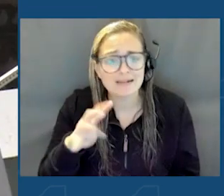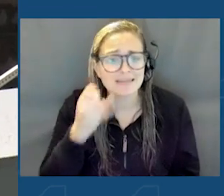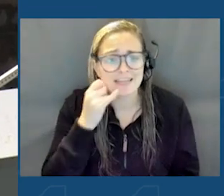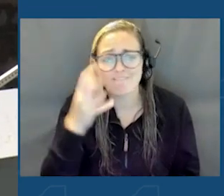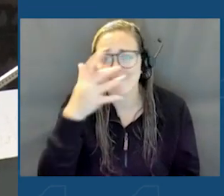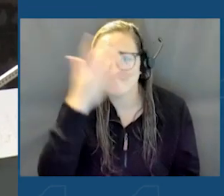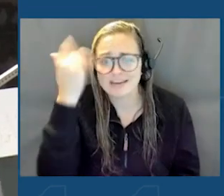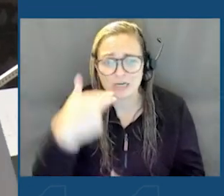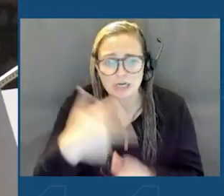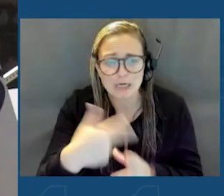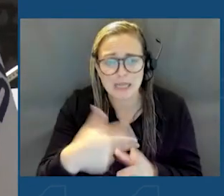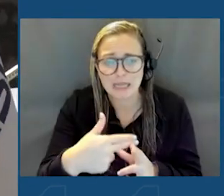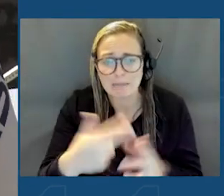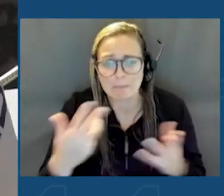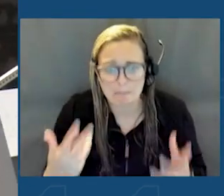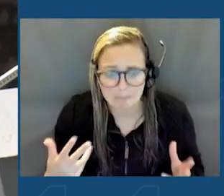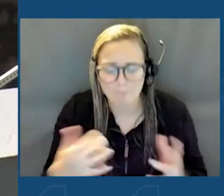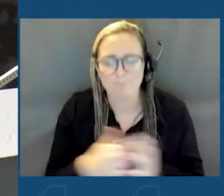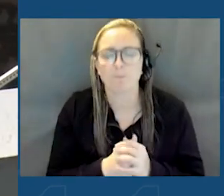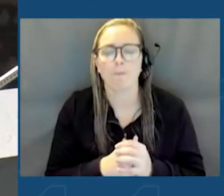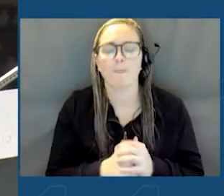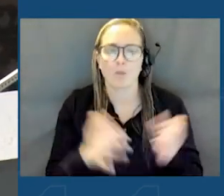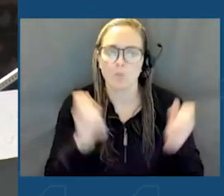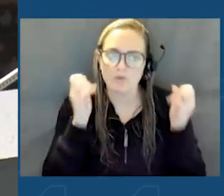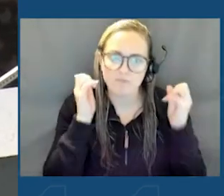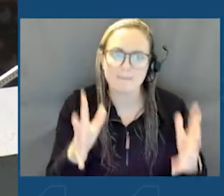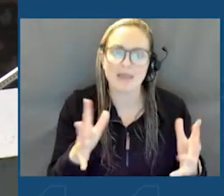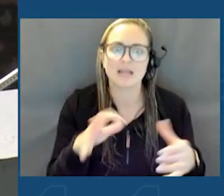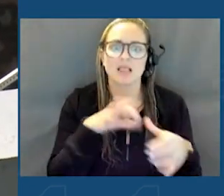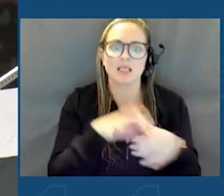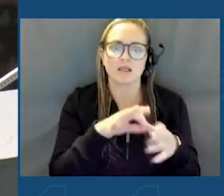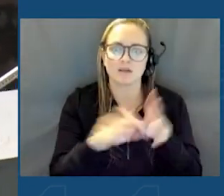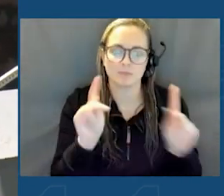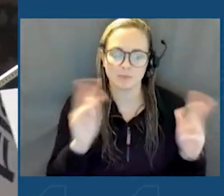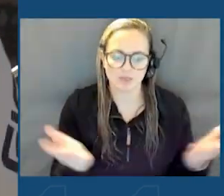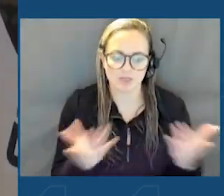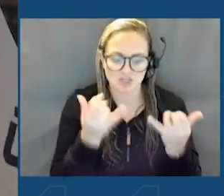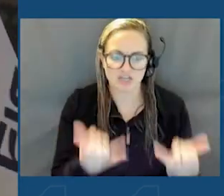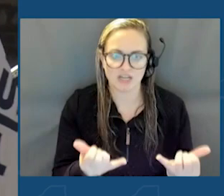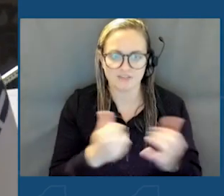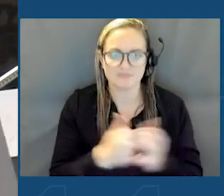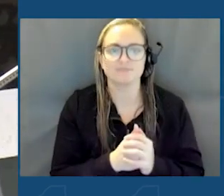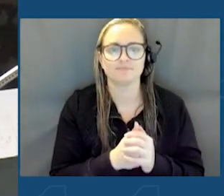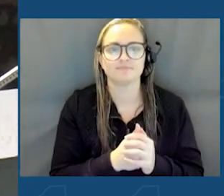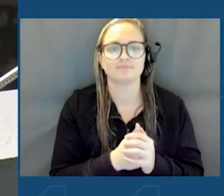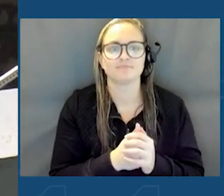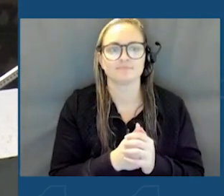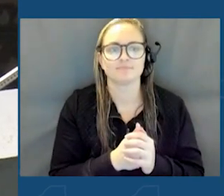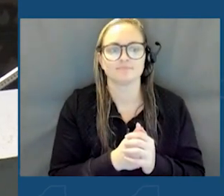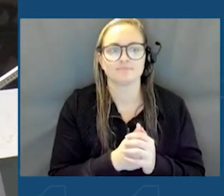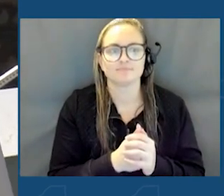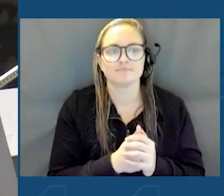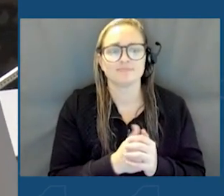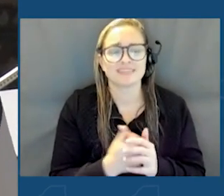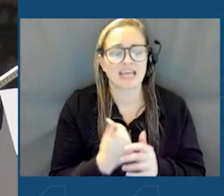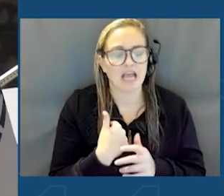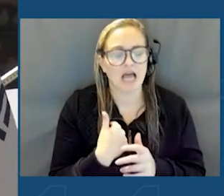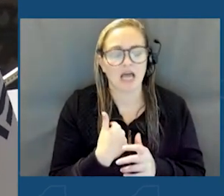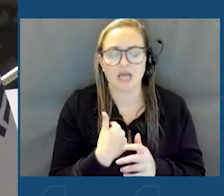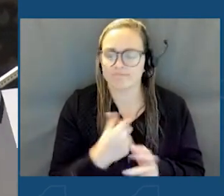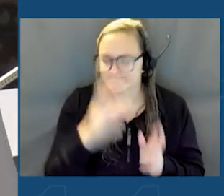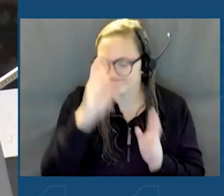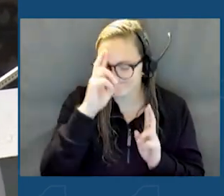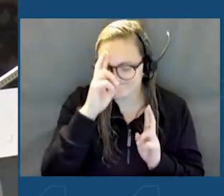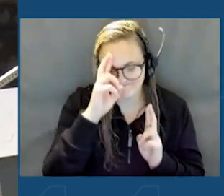up. But we have a lot of electeds here today, and I have profound respect